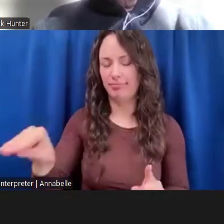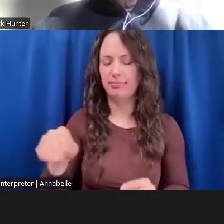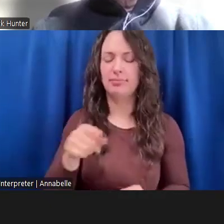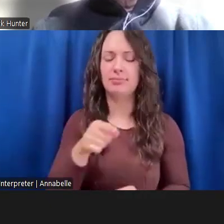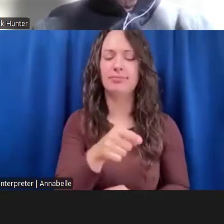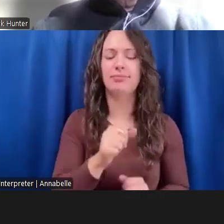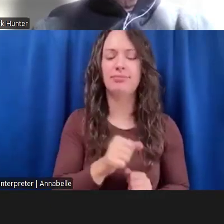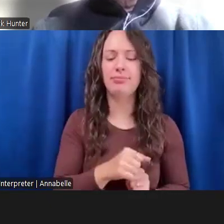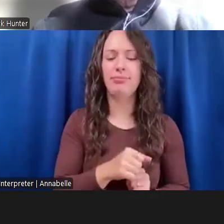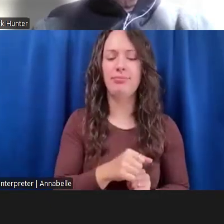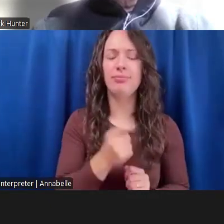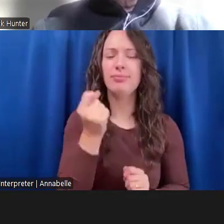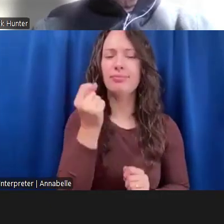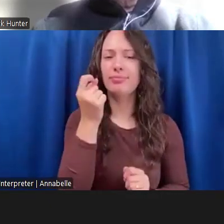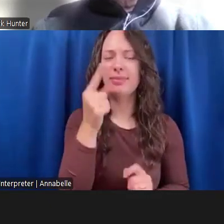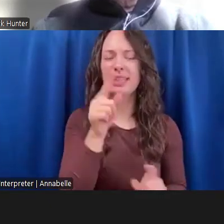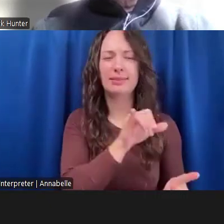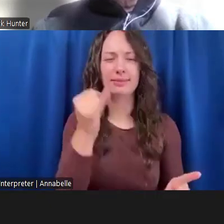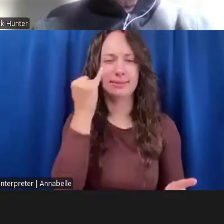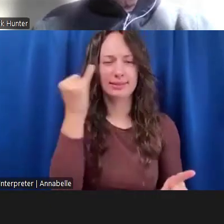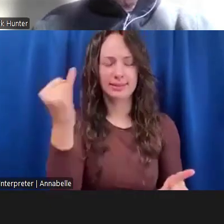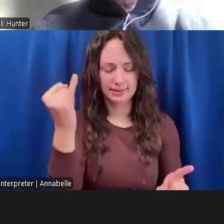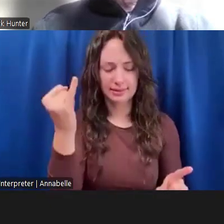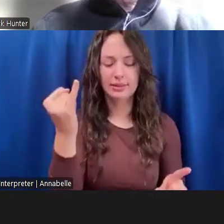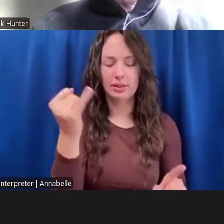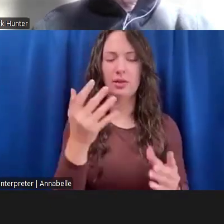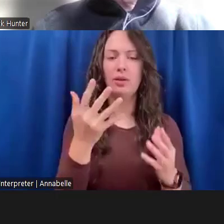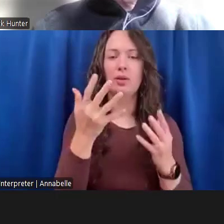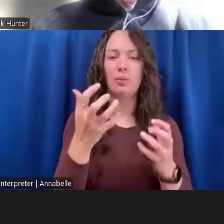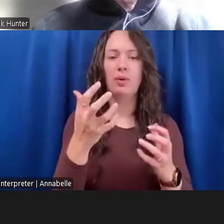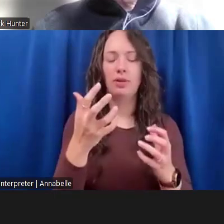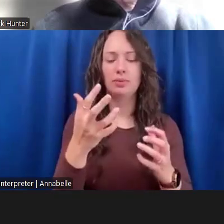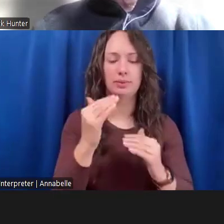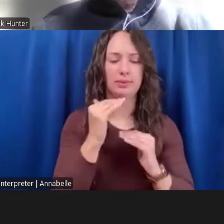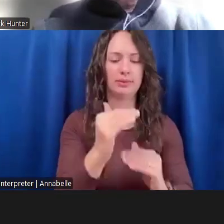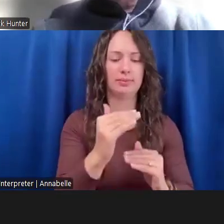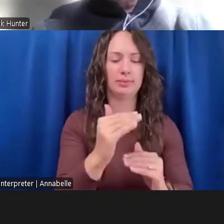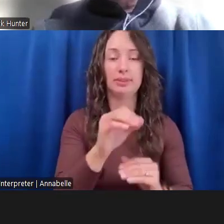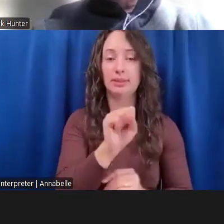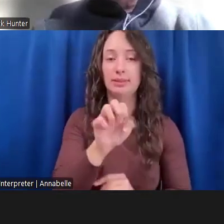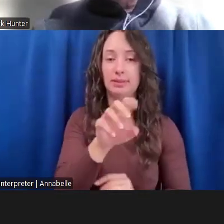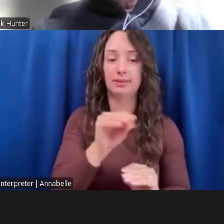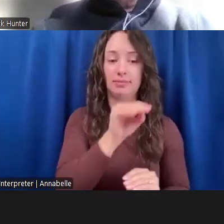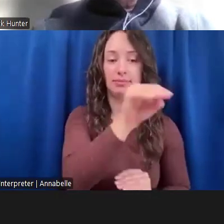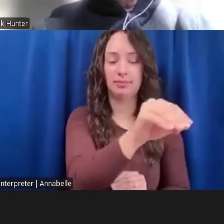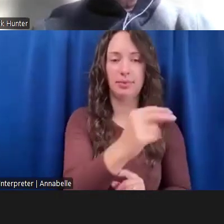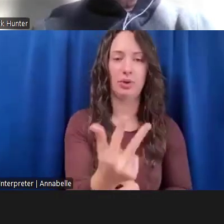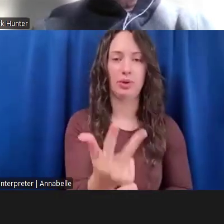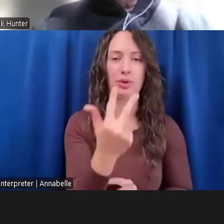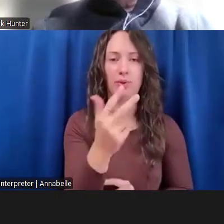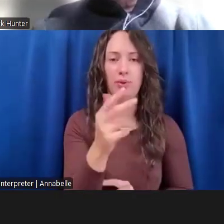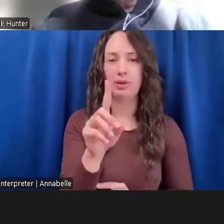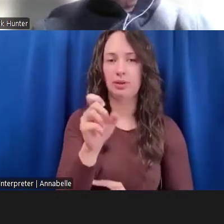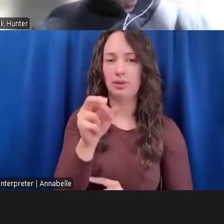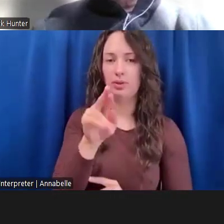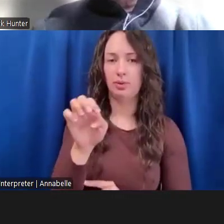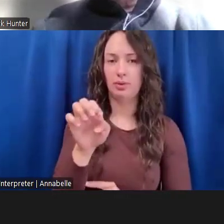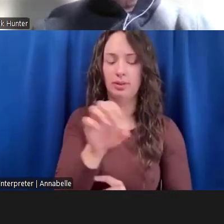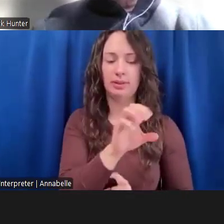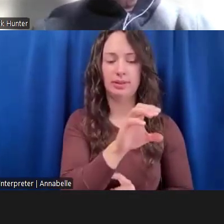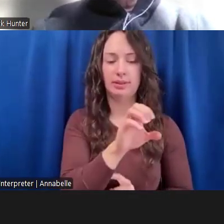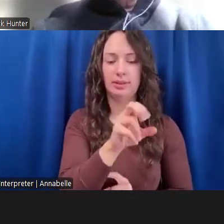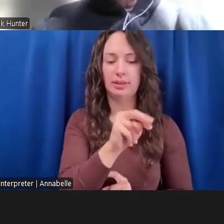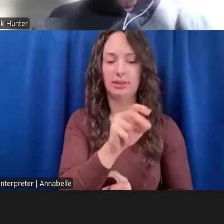don't want you to move seed more than 3 degrees centigrade, which turns out it's approximately 5 or 7 degrees